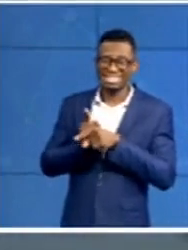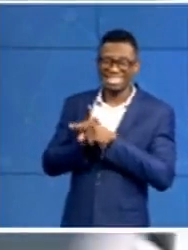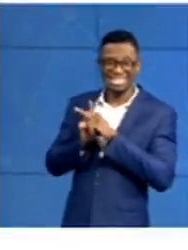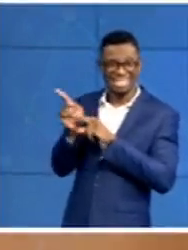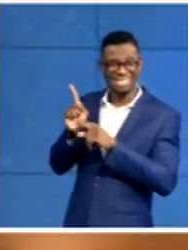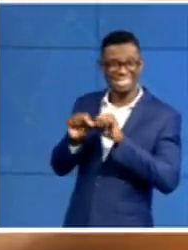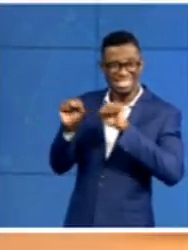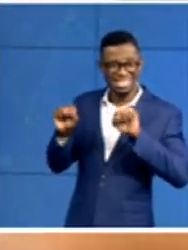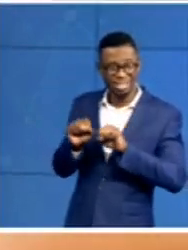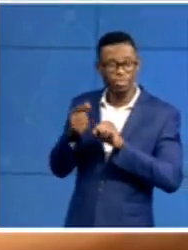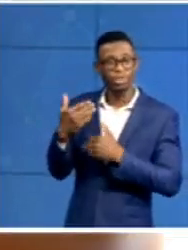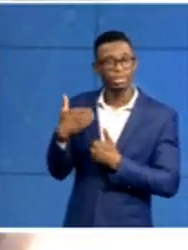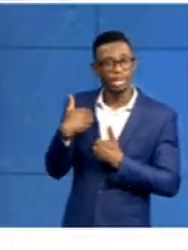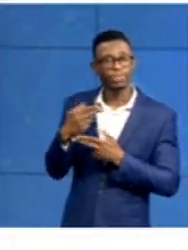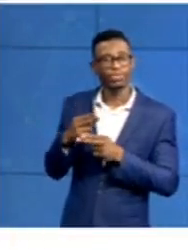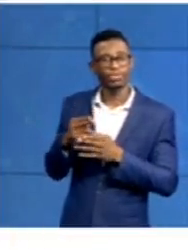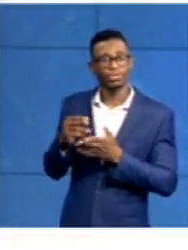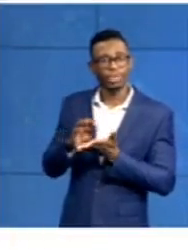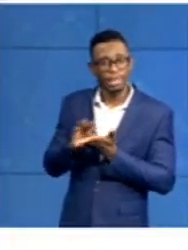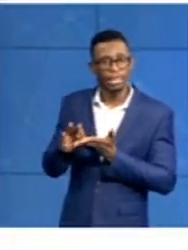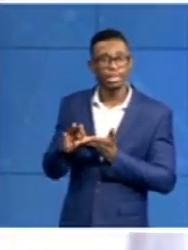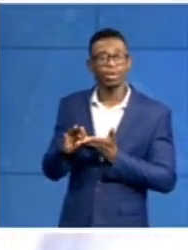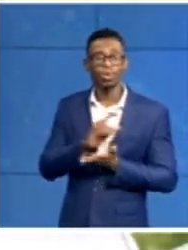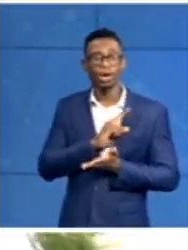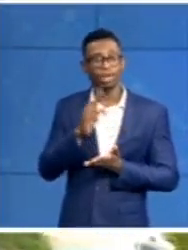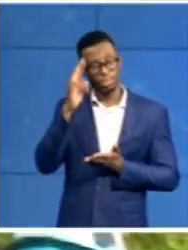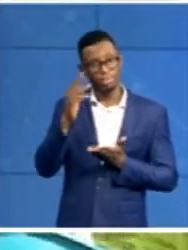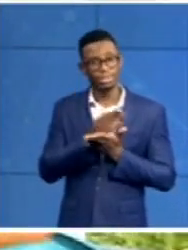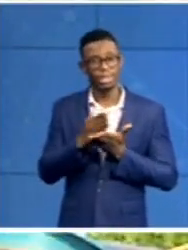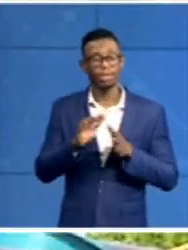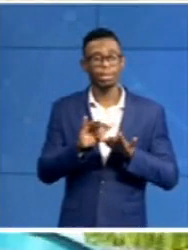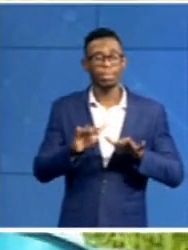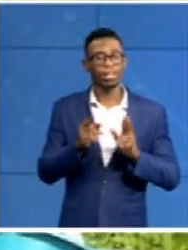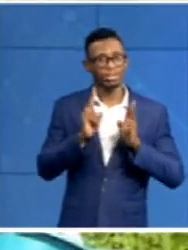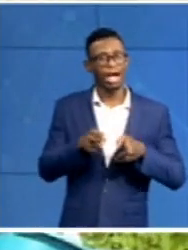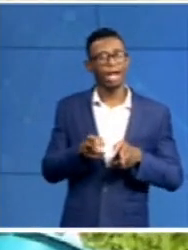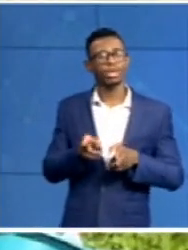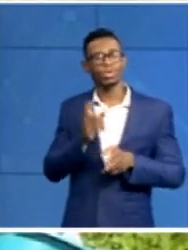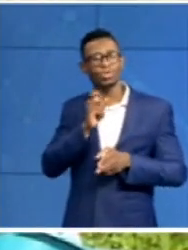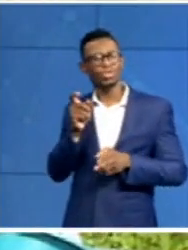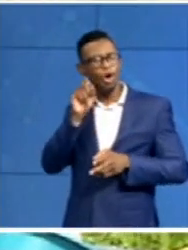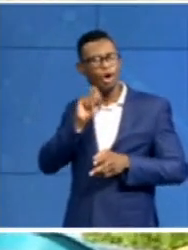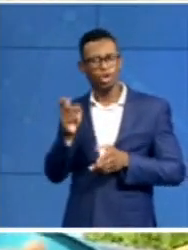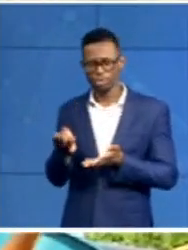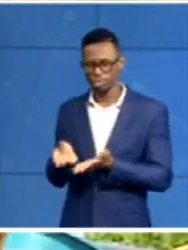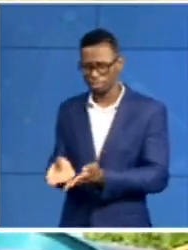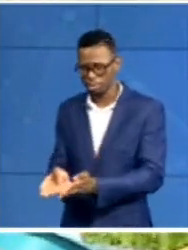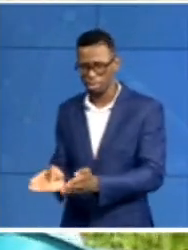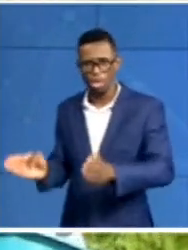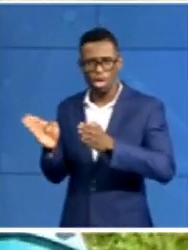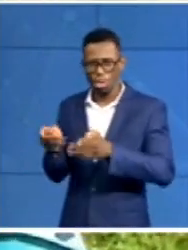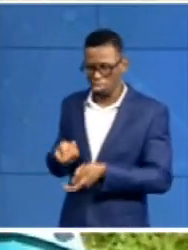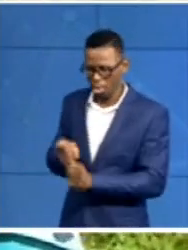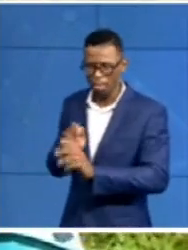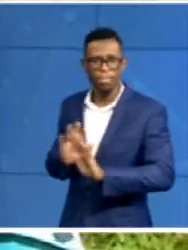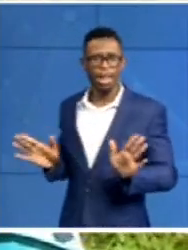But Desiree, I'm going to bring in the brain behind this project. I think it's something that we can talk about. It's